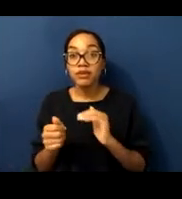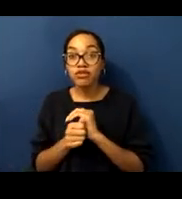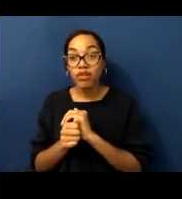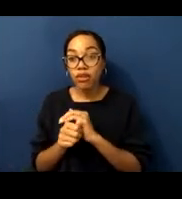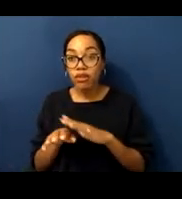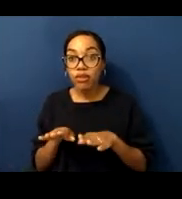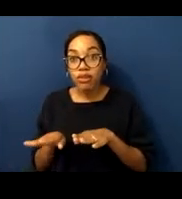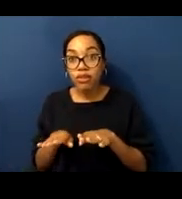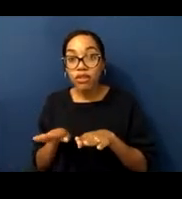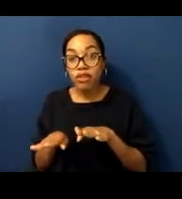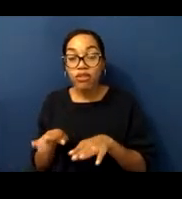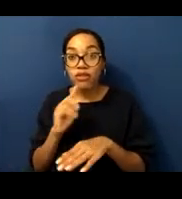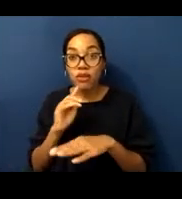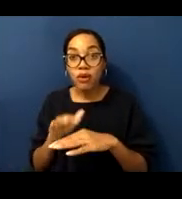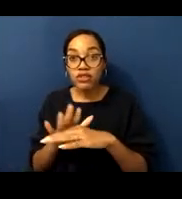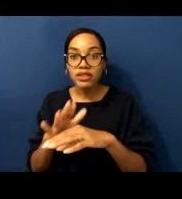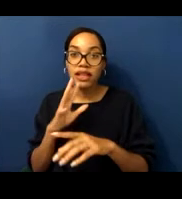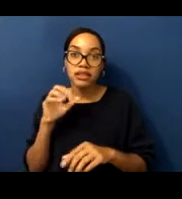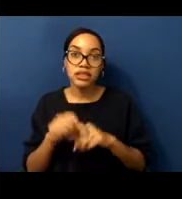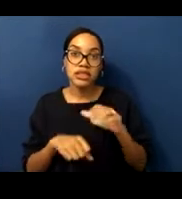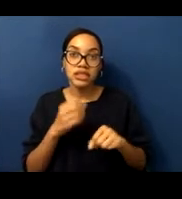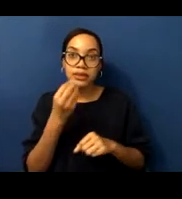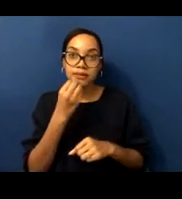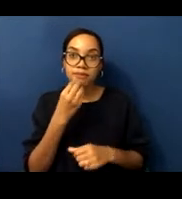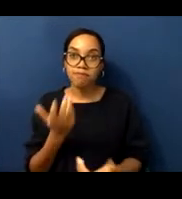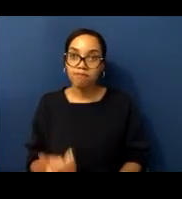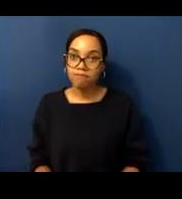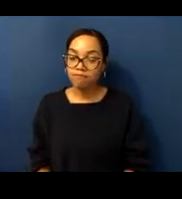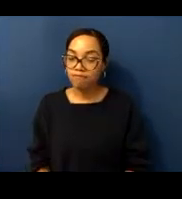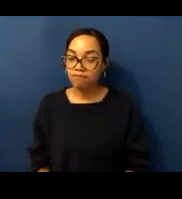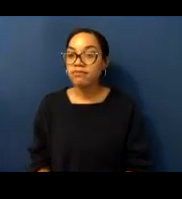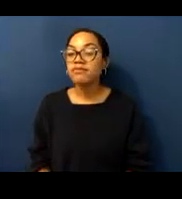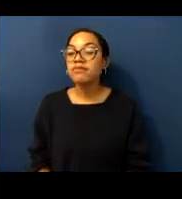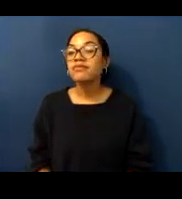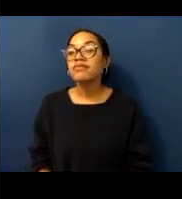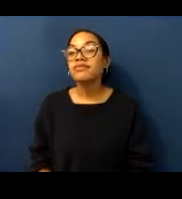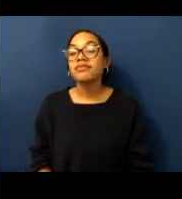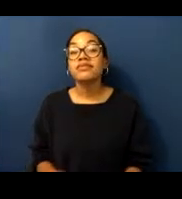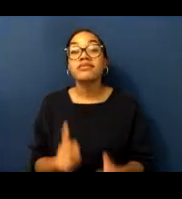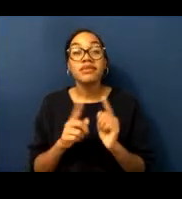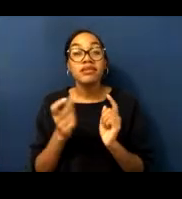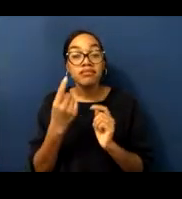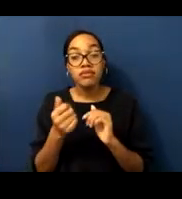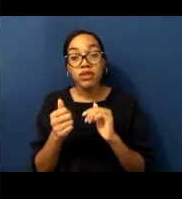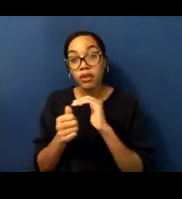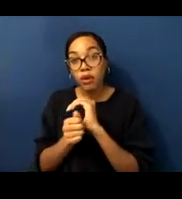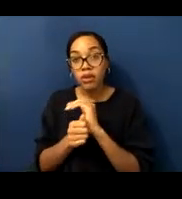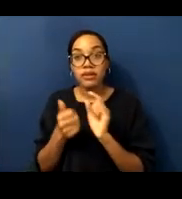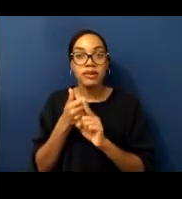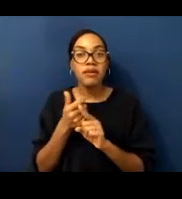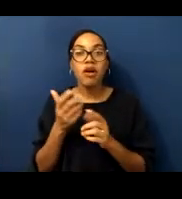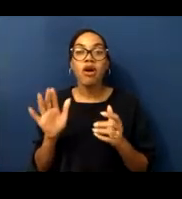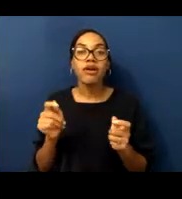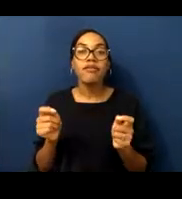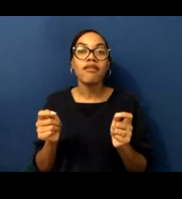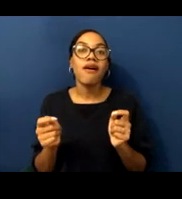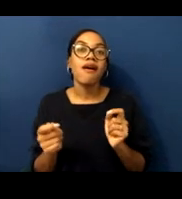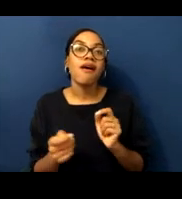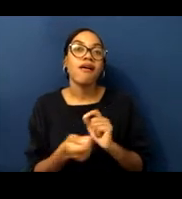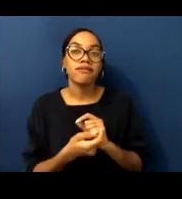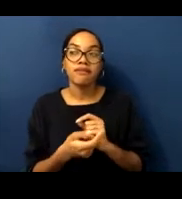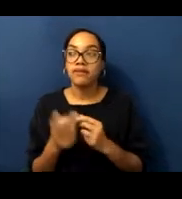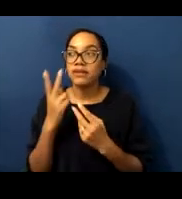predate on baby turtles. But that's just that's a net that these turtles have evolved with all these predators at the